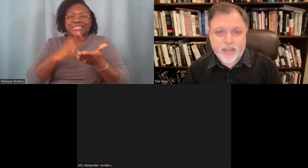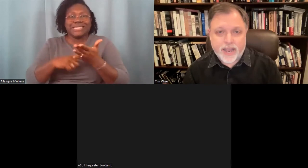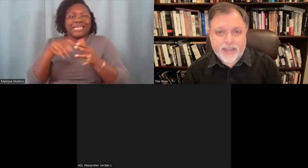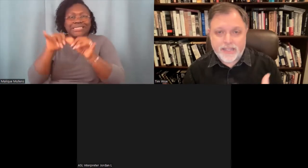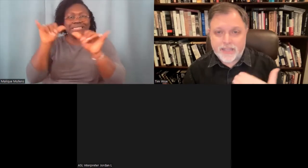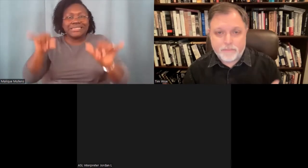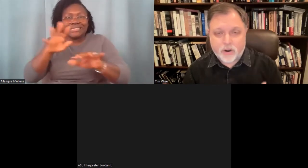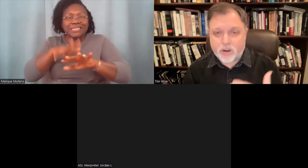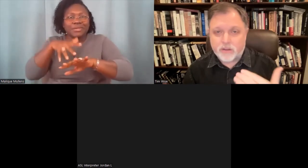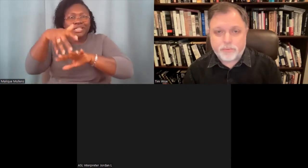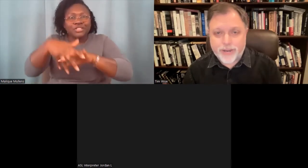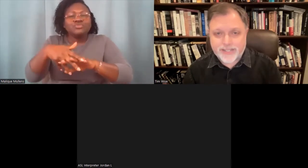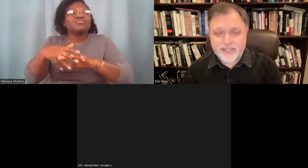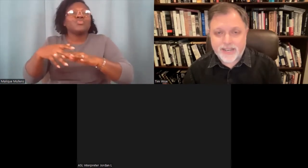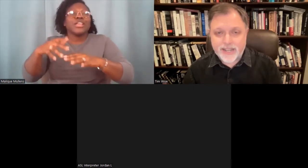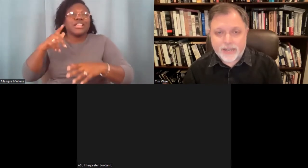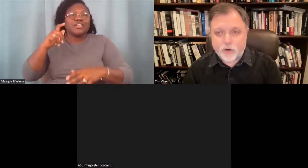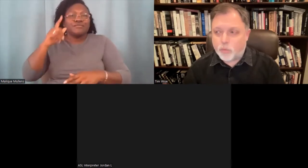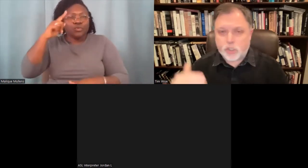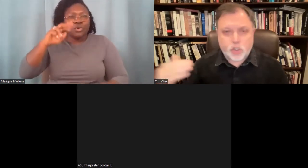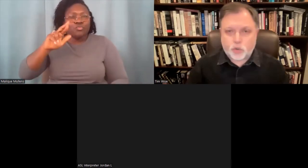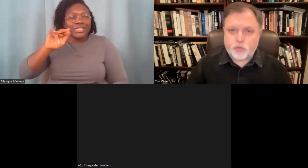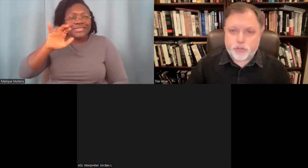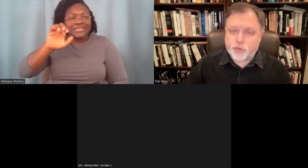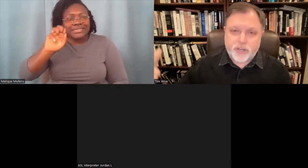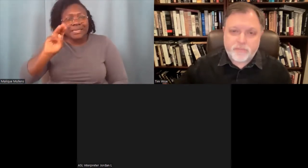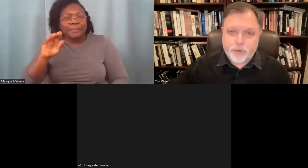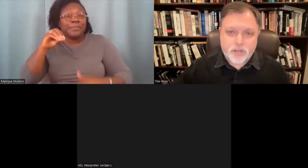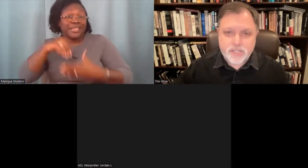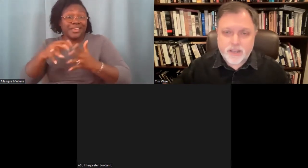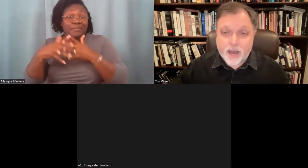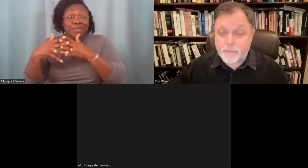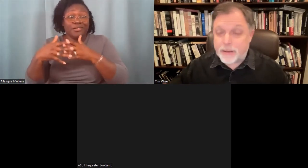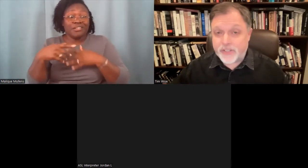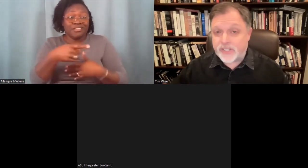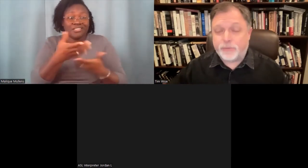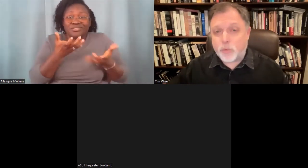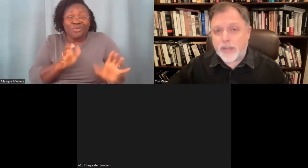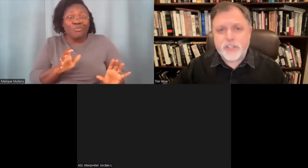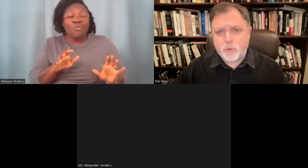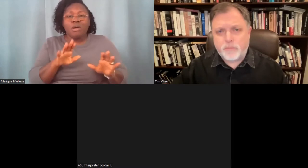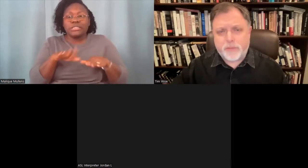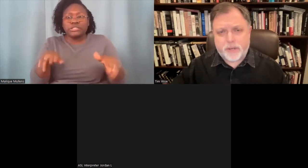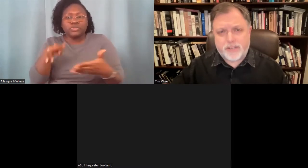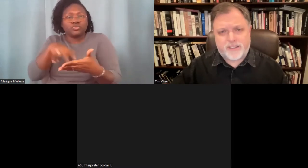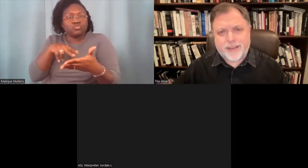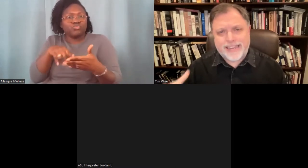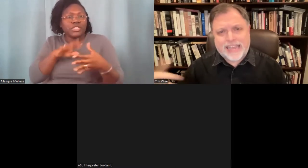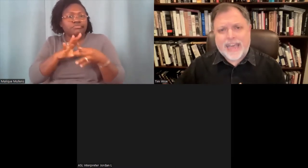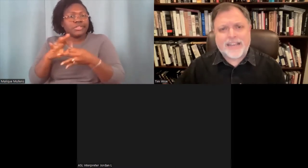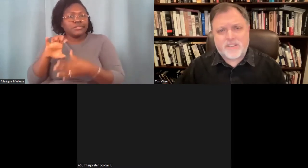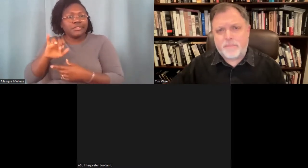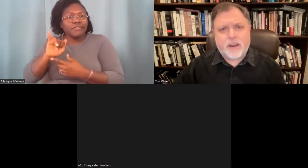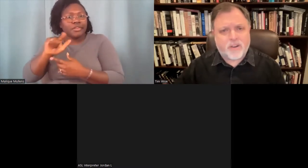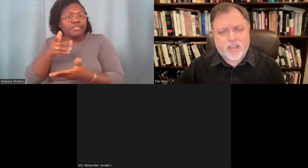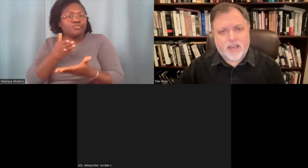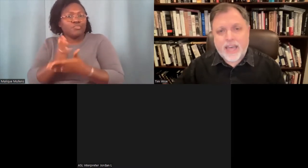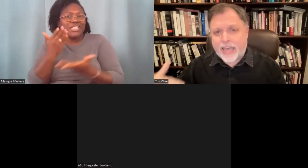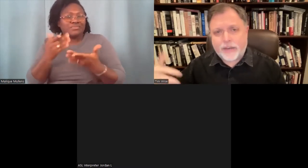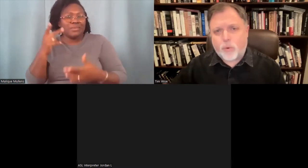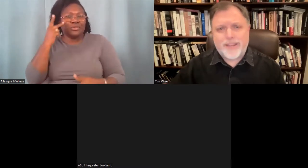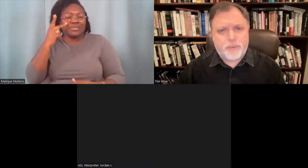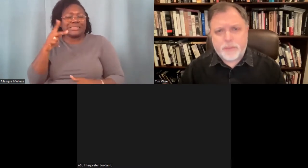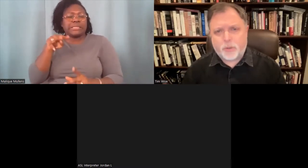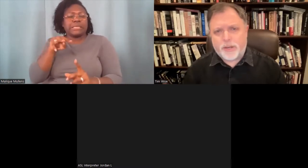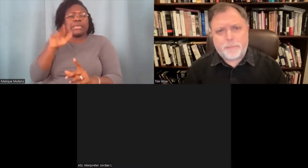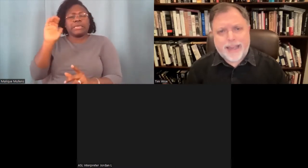history and in the American present. They don't want children to read books about the civil rights movement because it might cast America